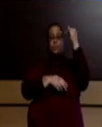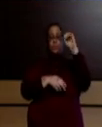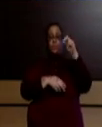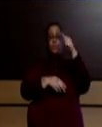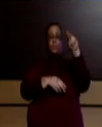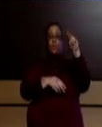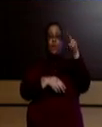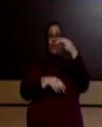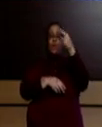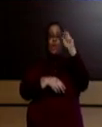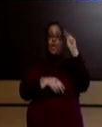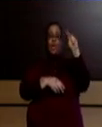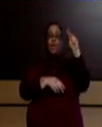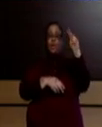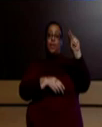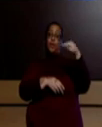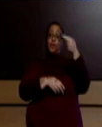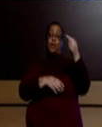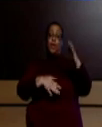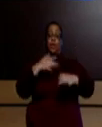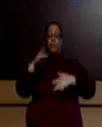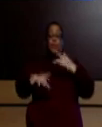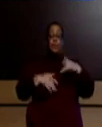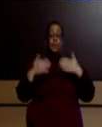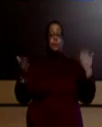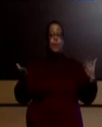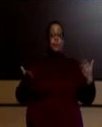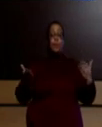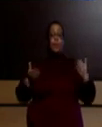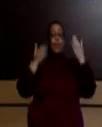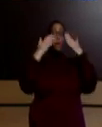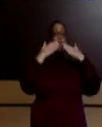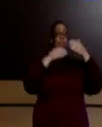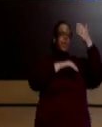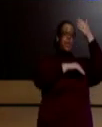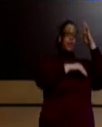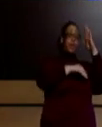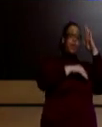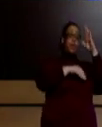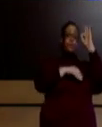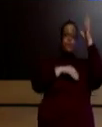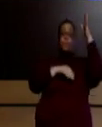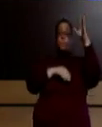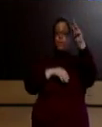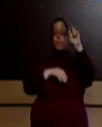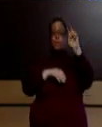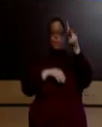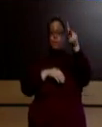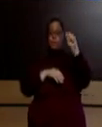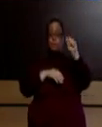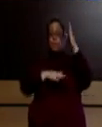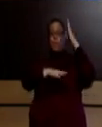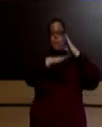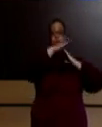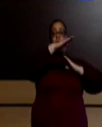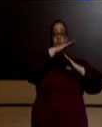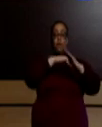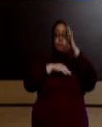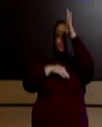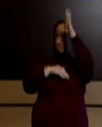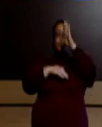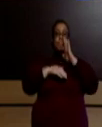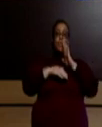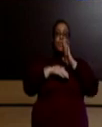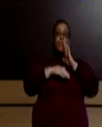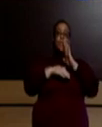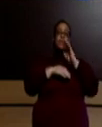about being here at Salem Baptist Church. I want to thank God for Pastor Meeks, an humble man of God who has decided